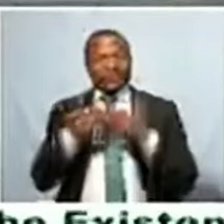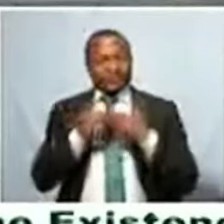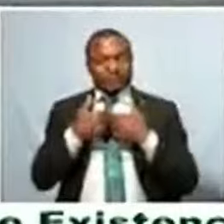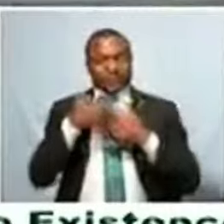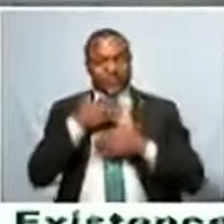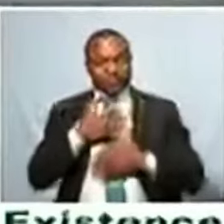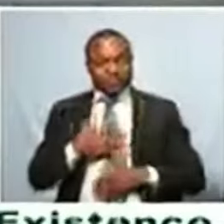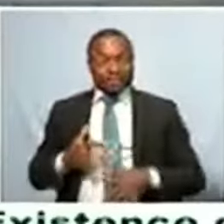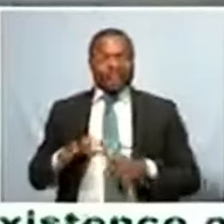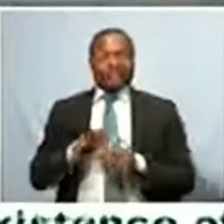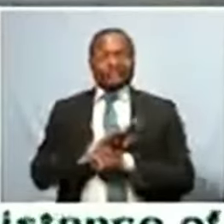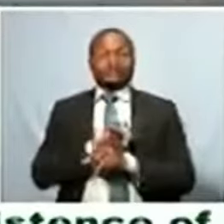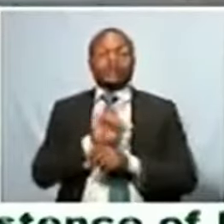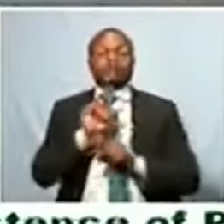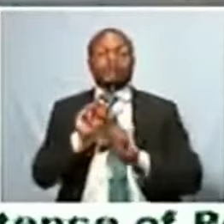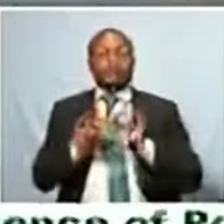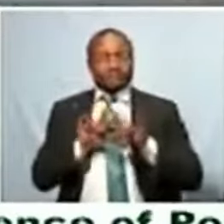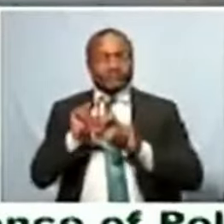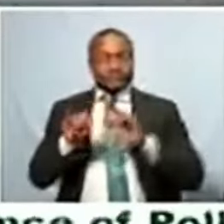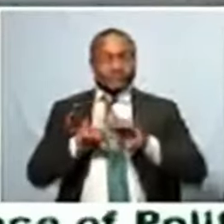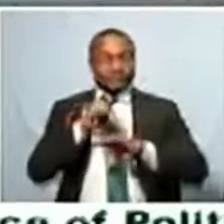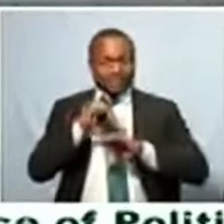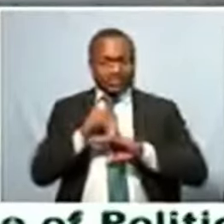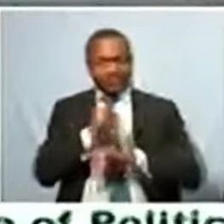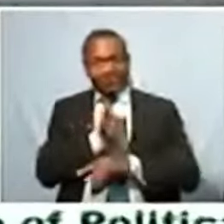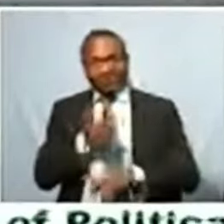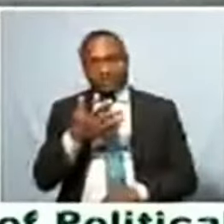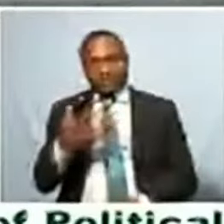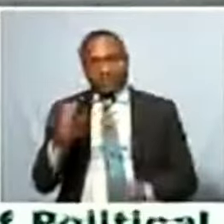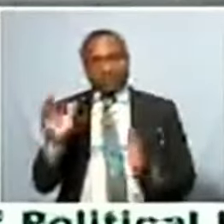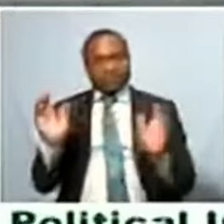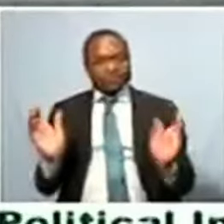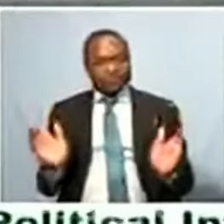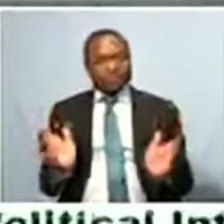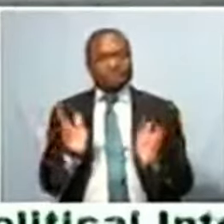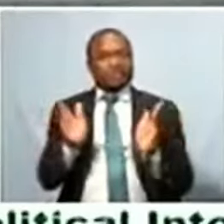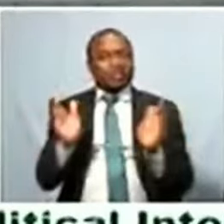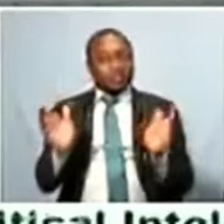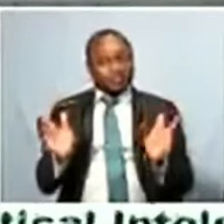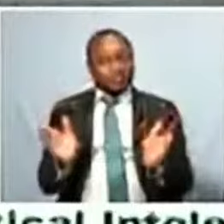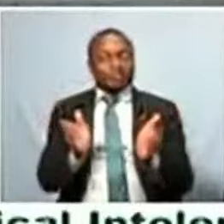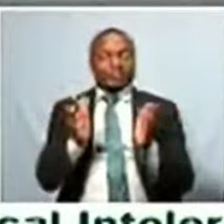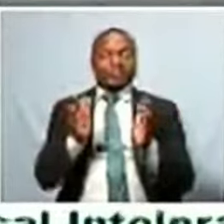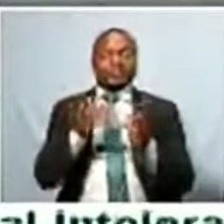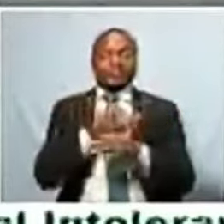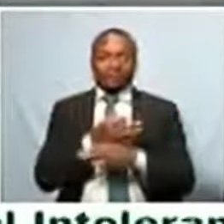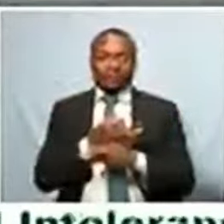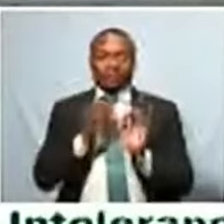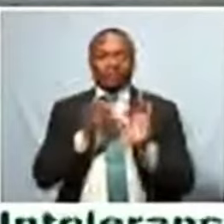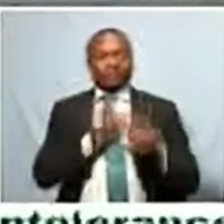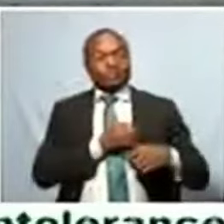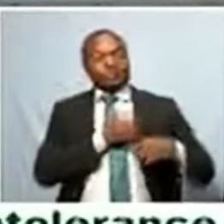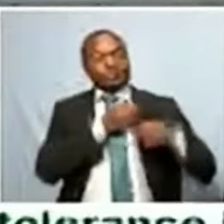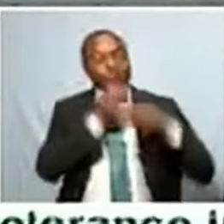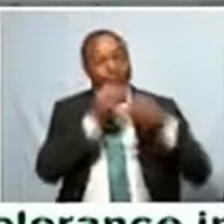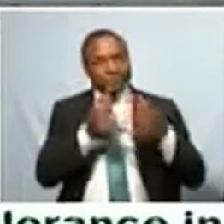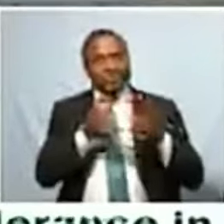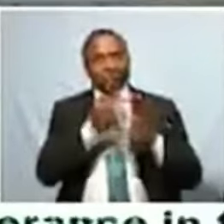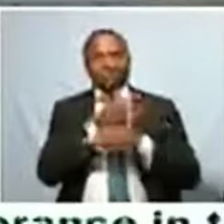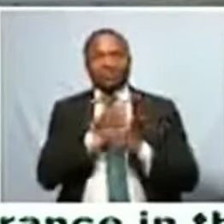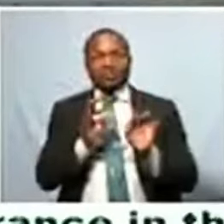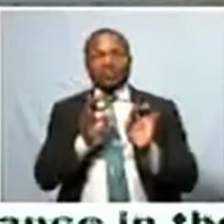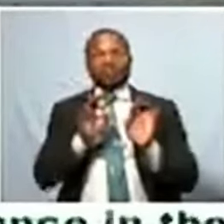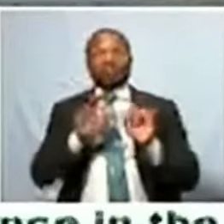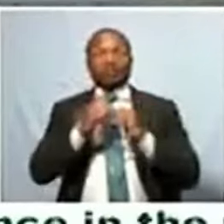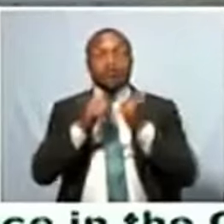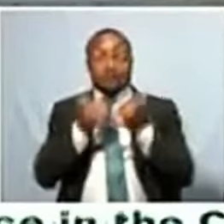peaceful nation, and as a nation that, among other things, promote freedom of expression, freedom of